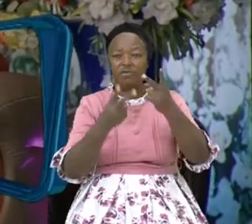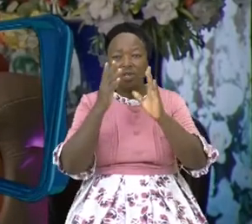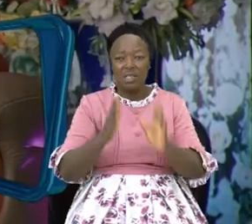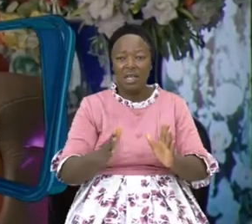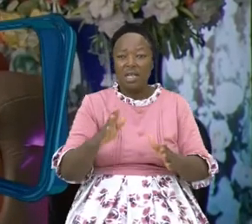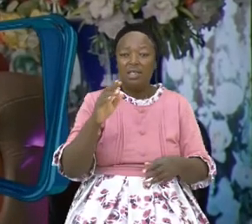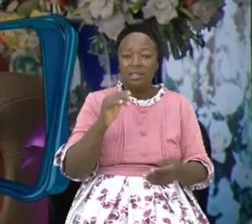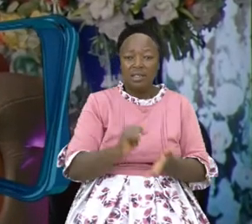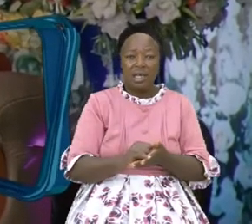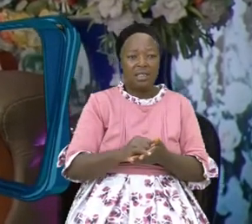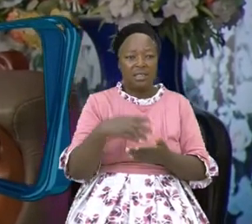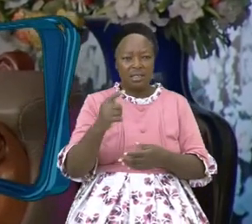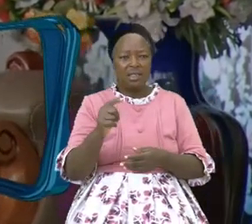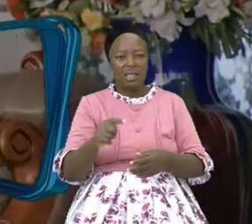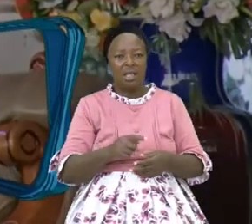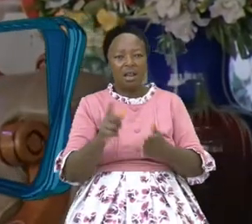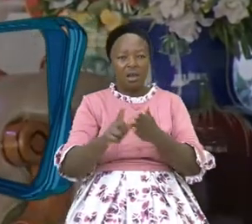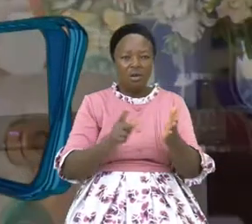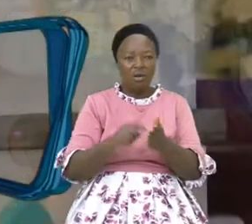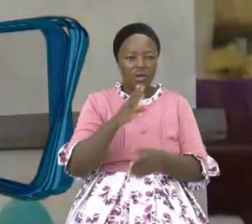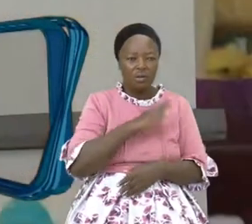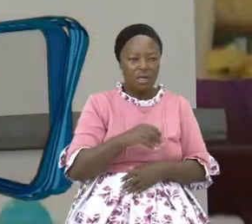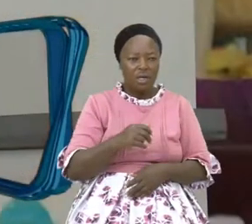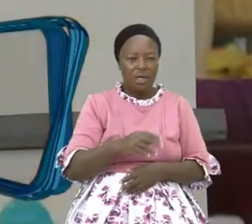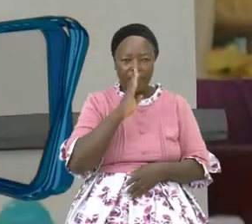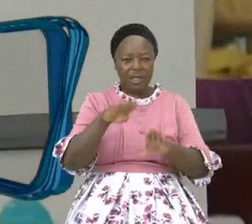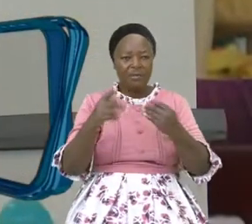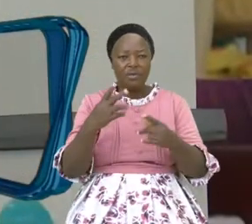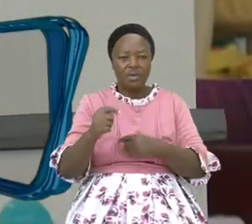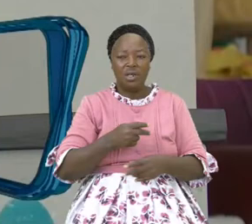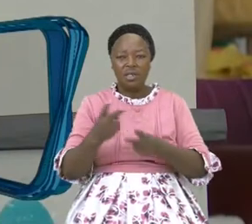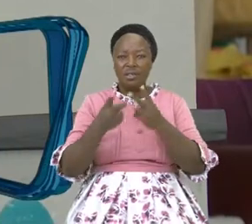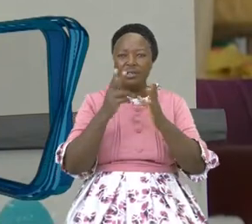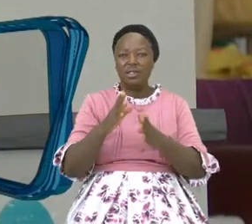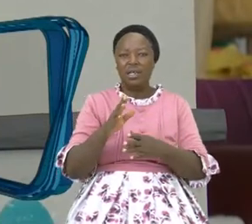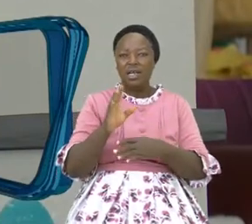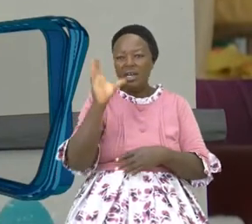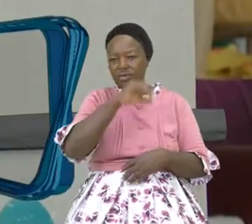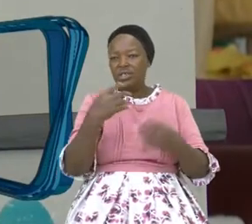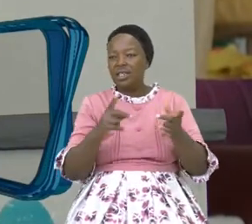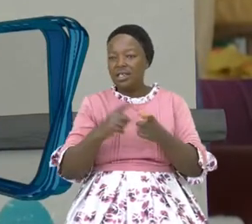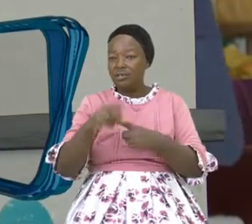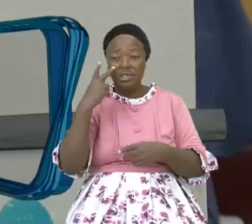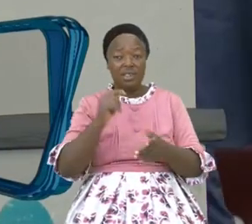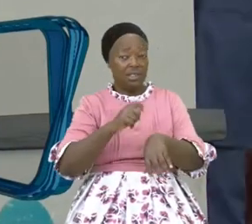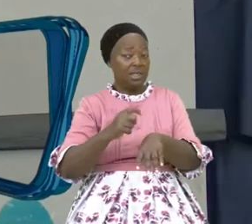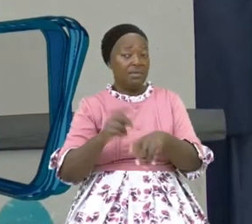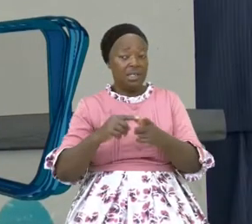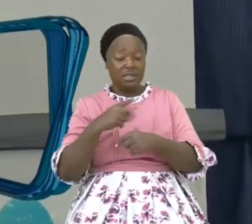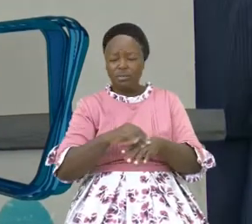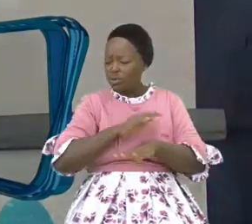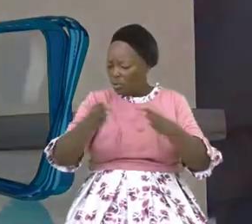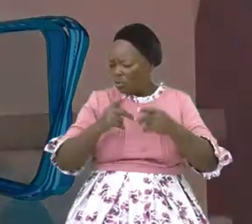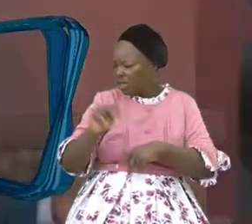they lock the gate against strangers. They look at the time and they say, we don't want any stranger to cross